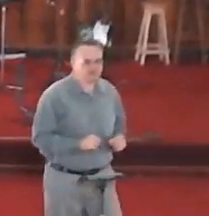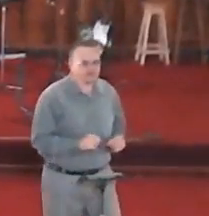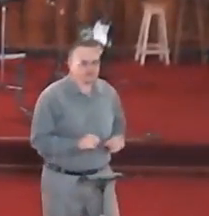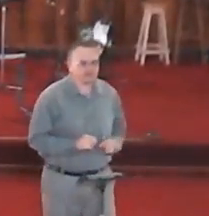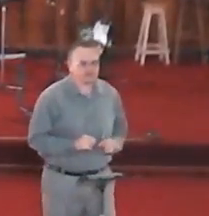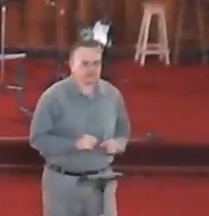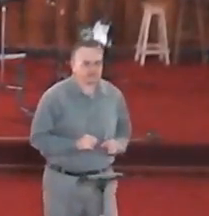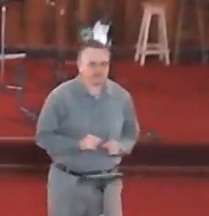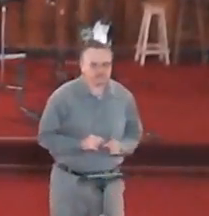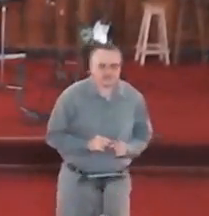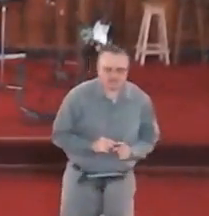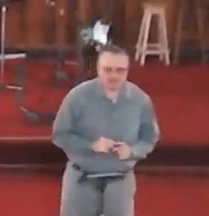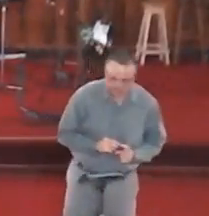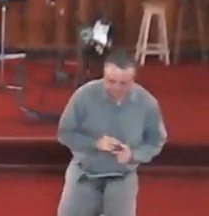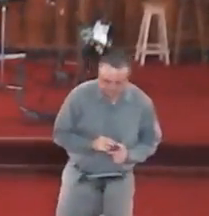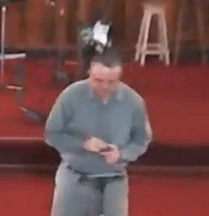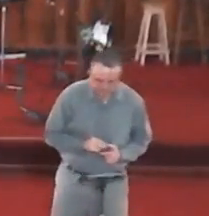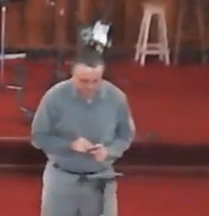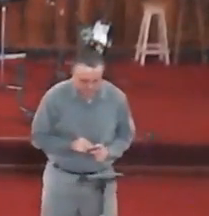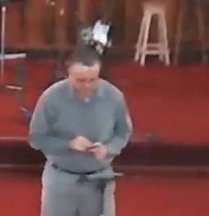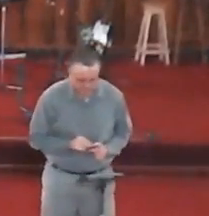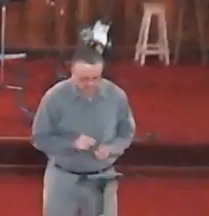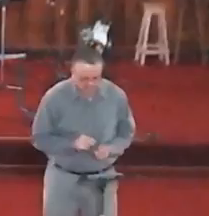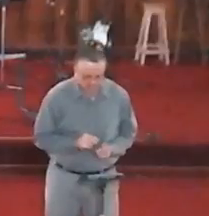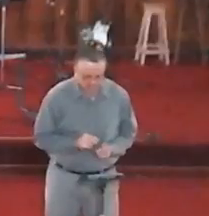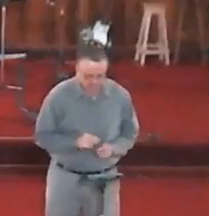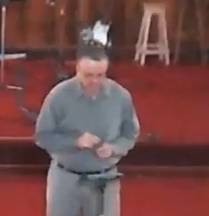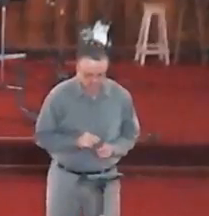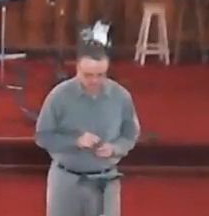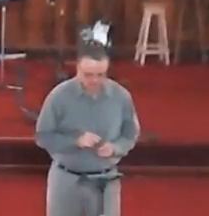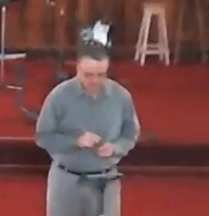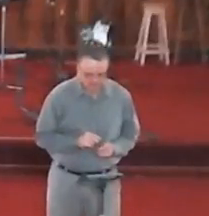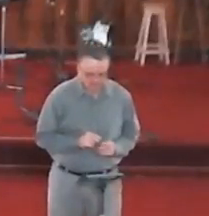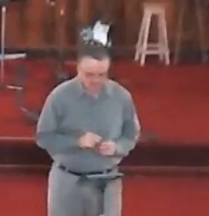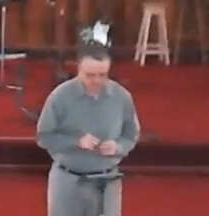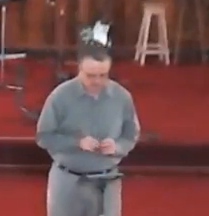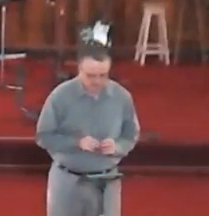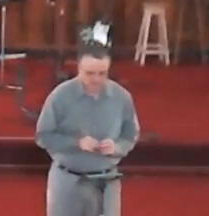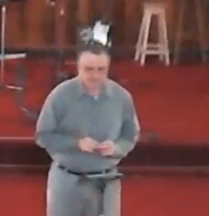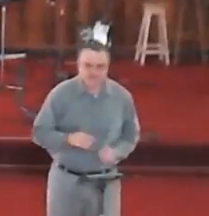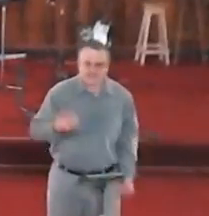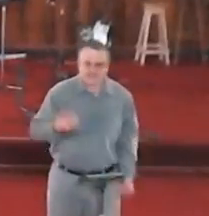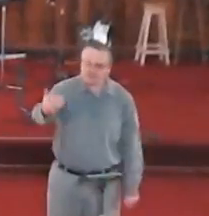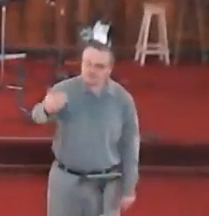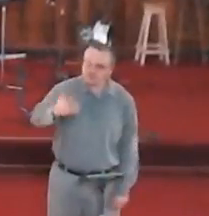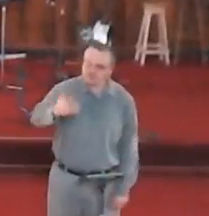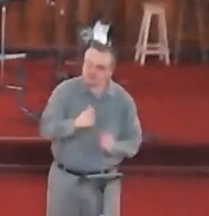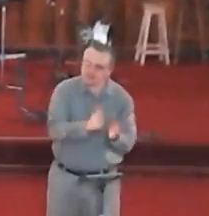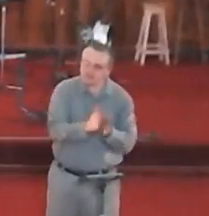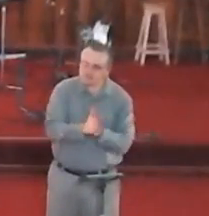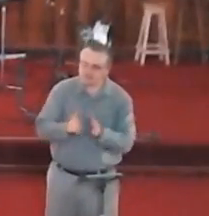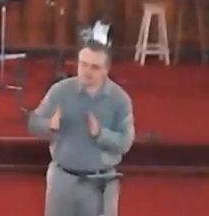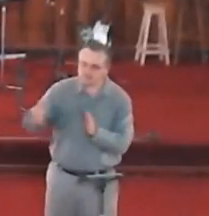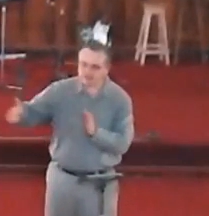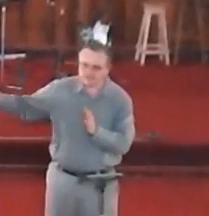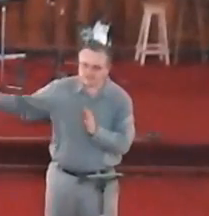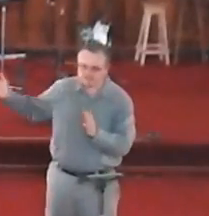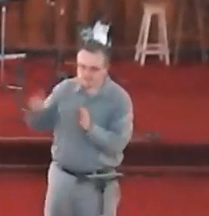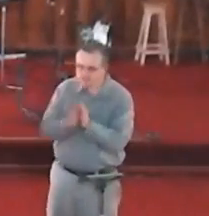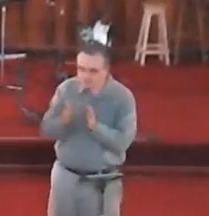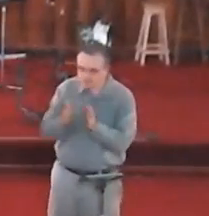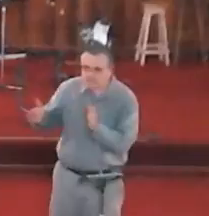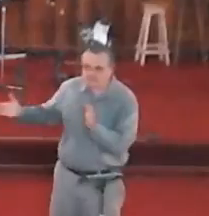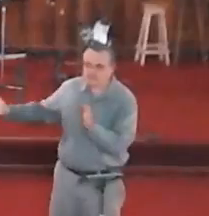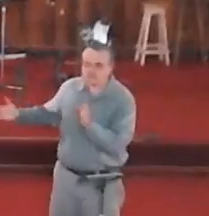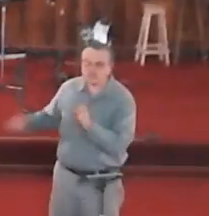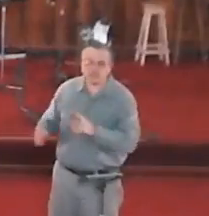Barnabas spoke, he would exhort, admonish, warn, or encourage other people. Y eso lo vamos a ver bastante,